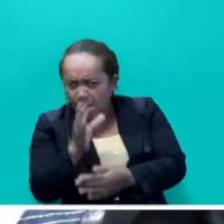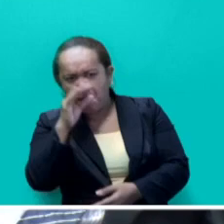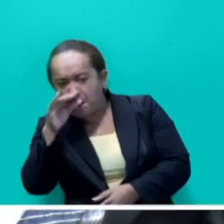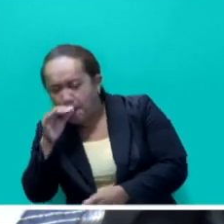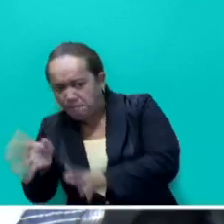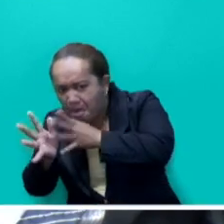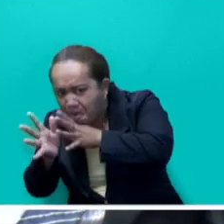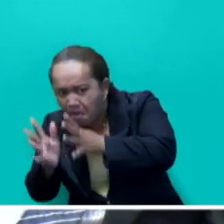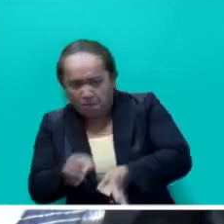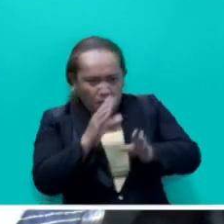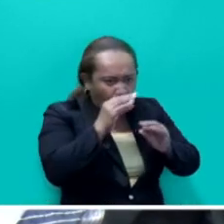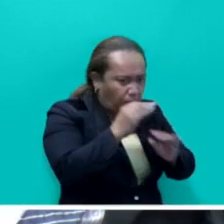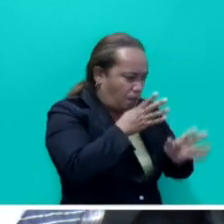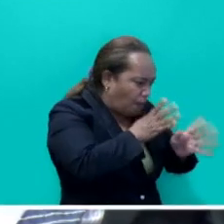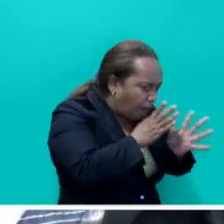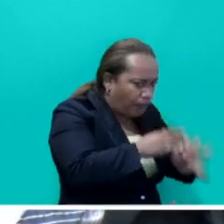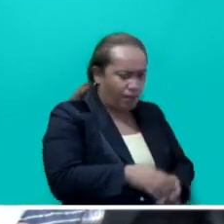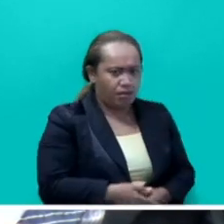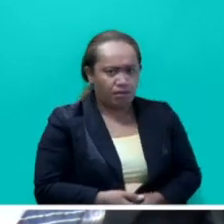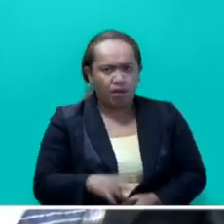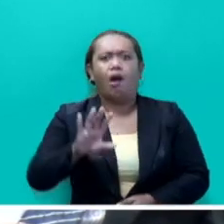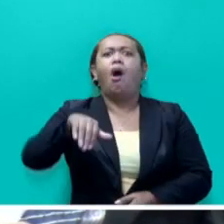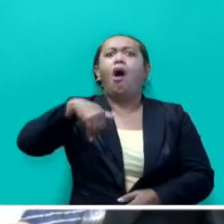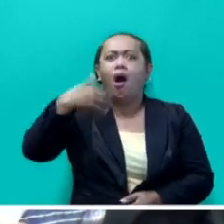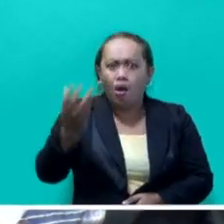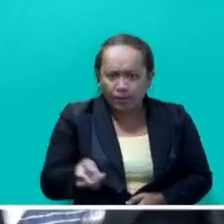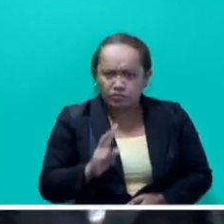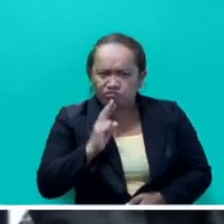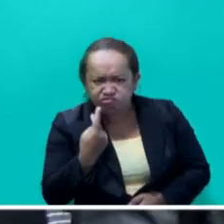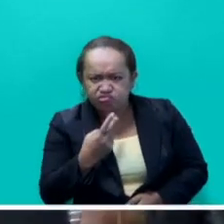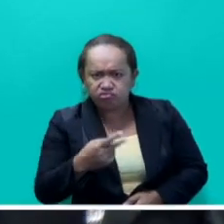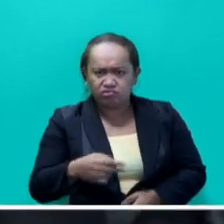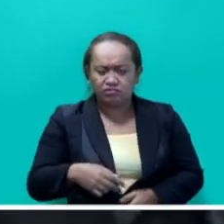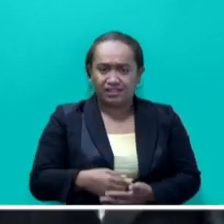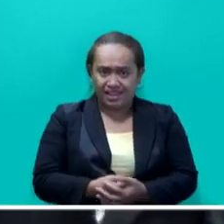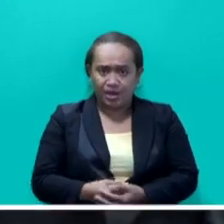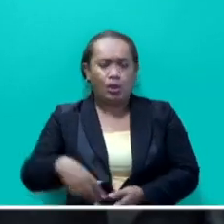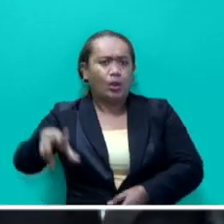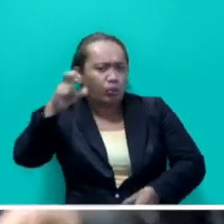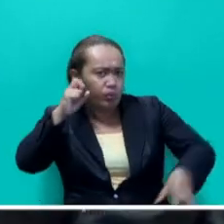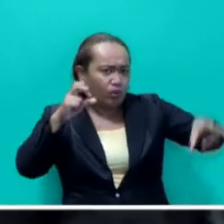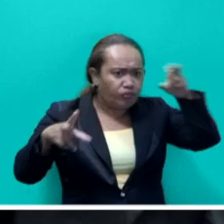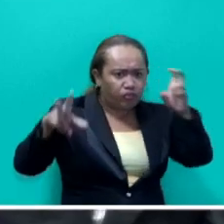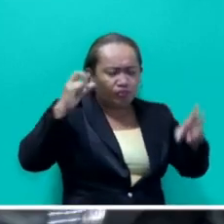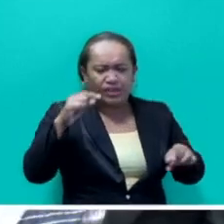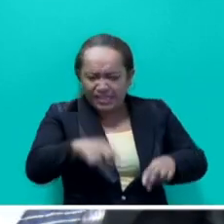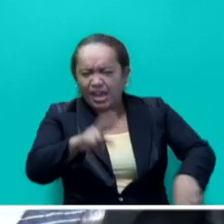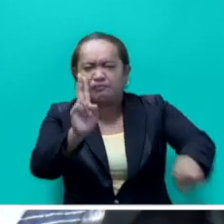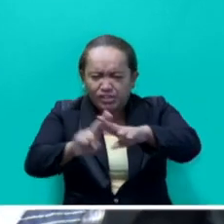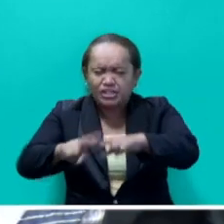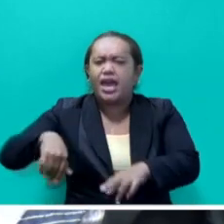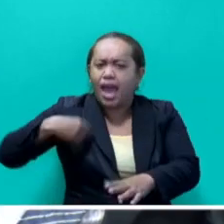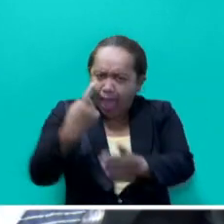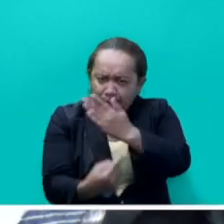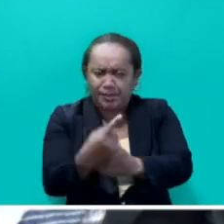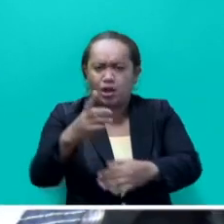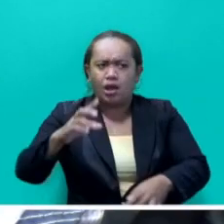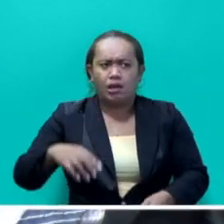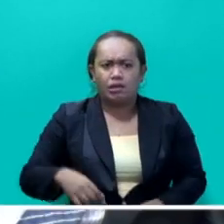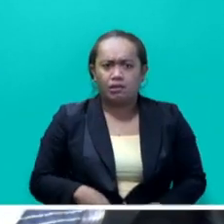been the trend in Fiji for so long. It thrives on rumors of